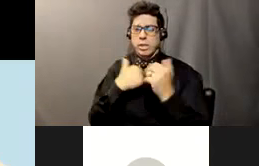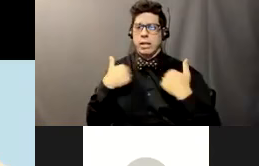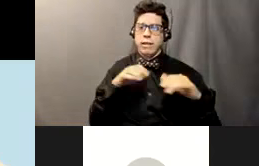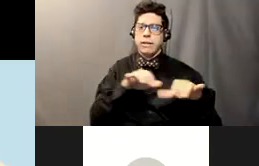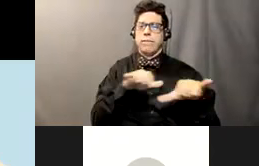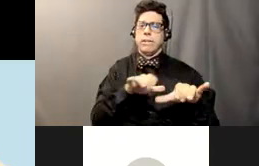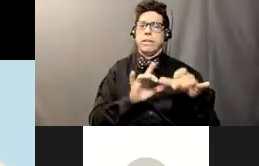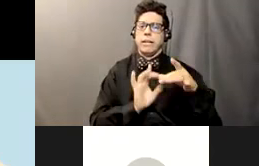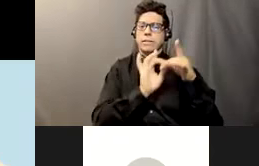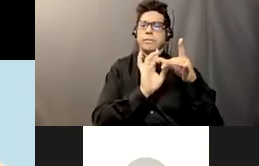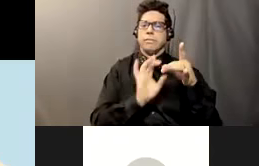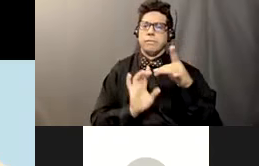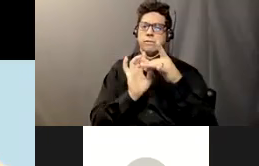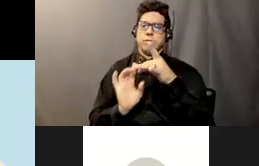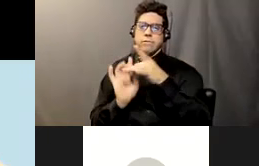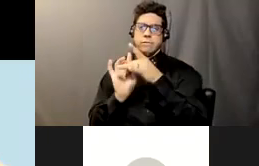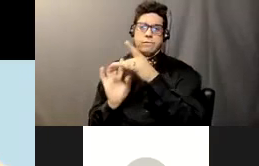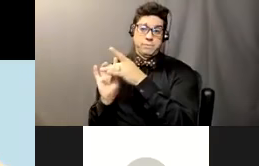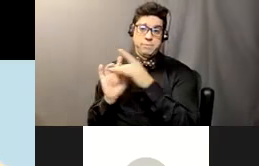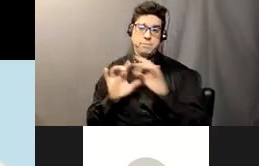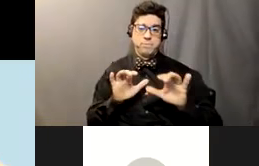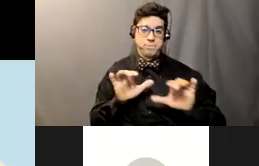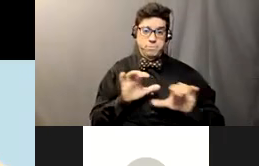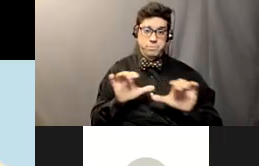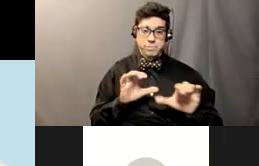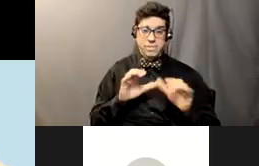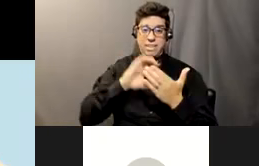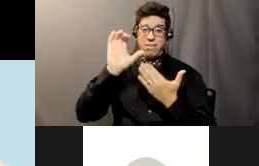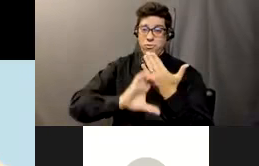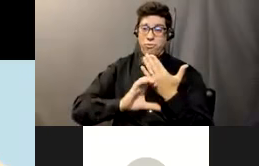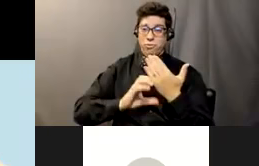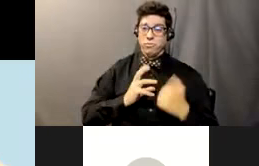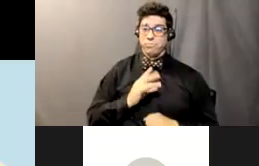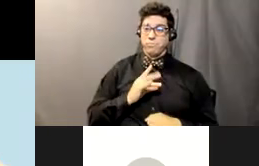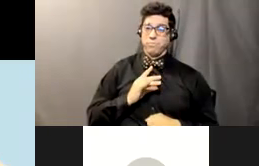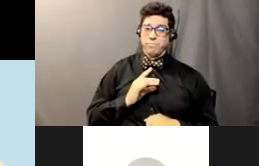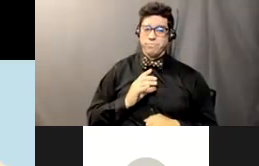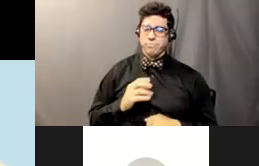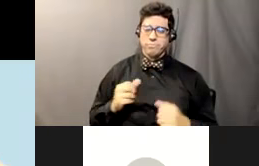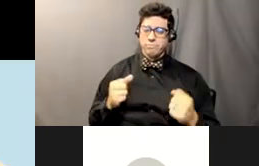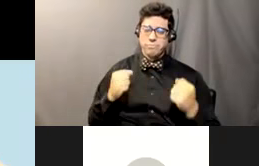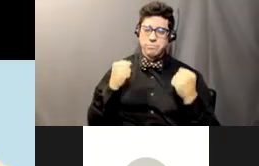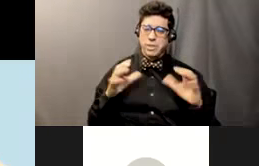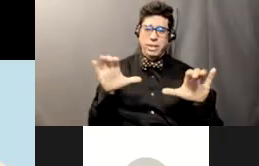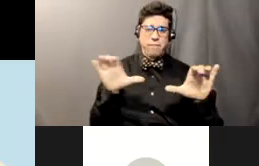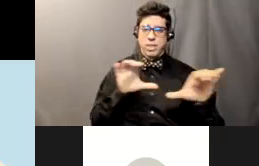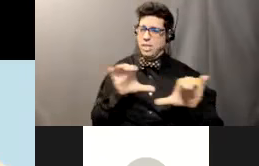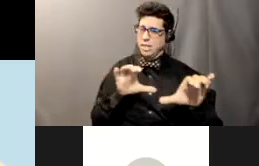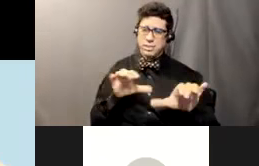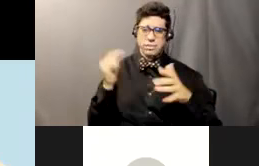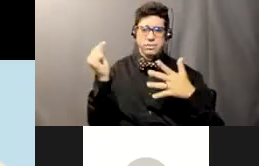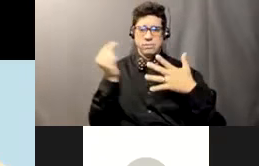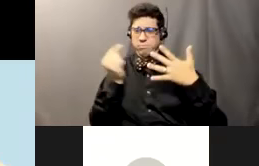the themes. We created this activity calendar, which tons of activities, as you can see the little